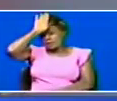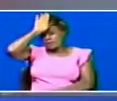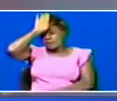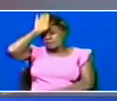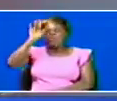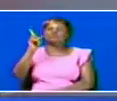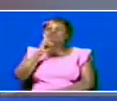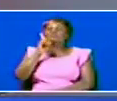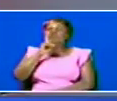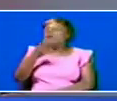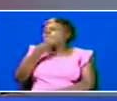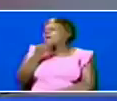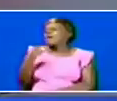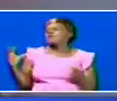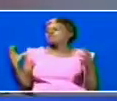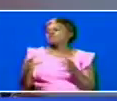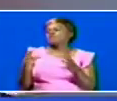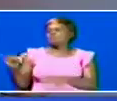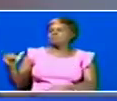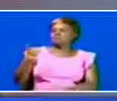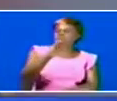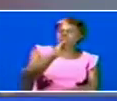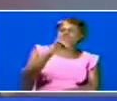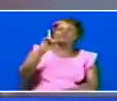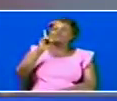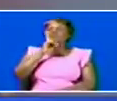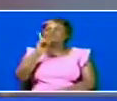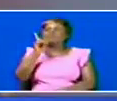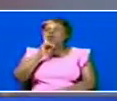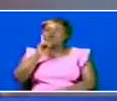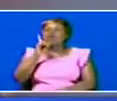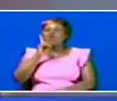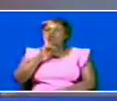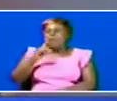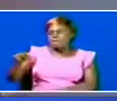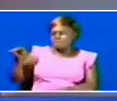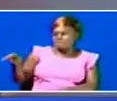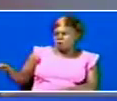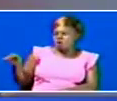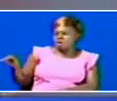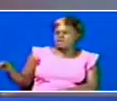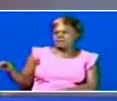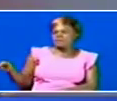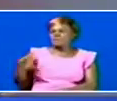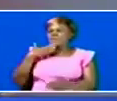team tomorrow, even as the men's team jets off to that country tomorrow morning right here on Checkpoint. Thanks for speaking with us.